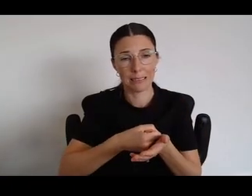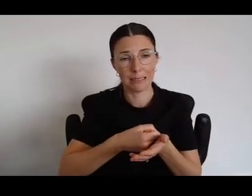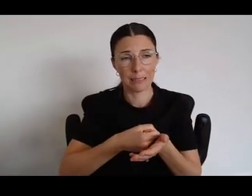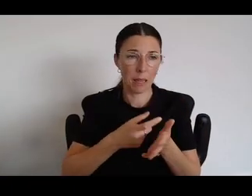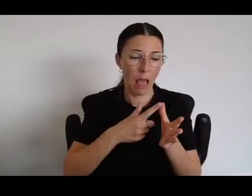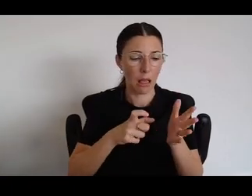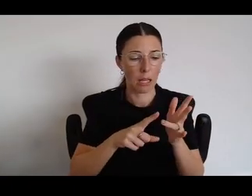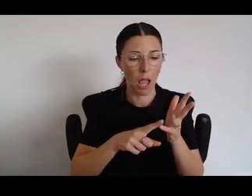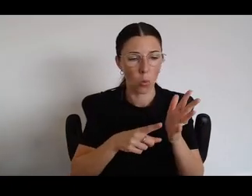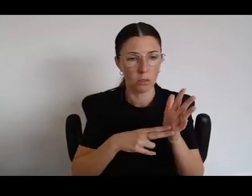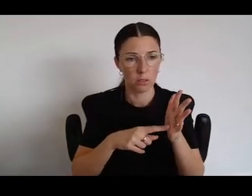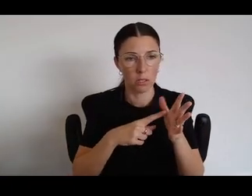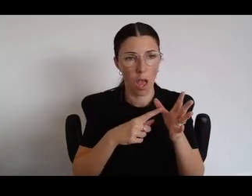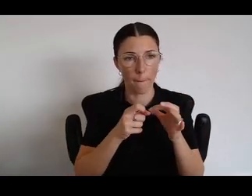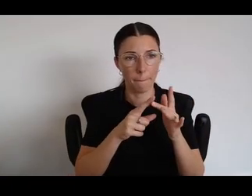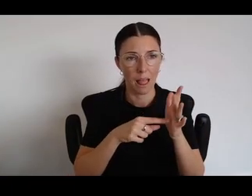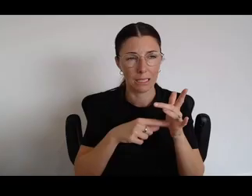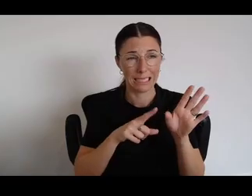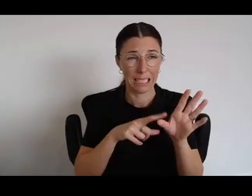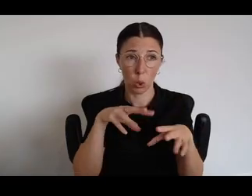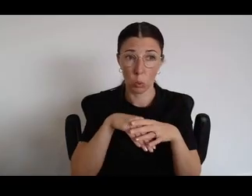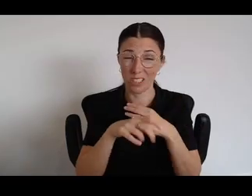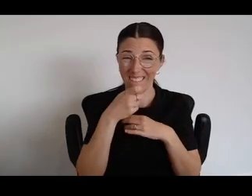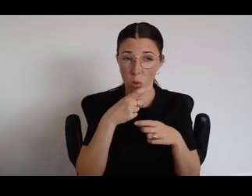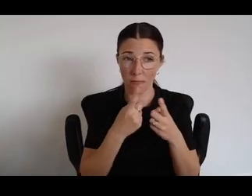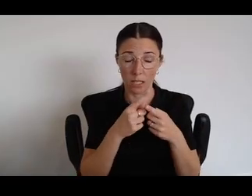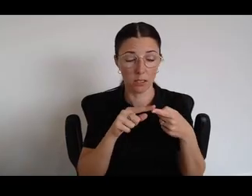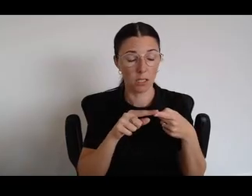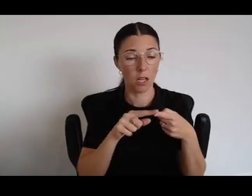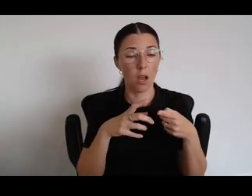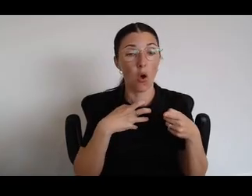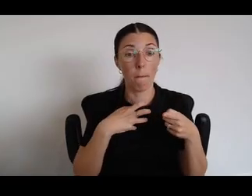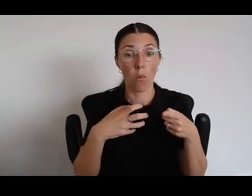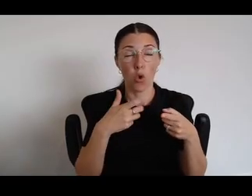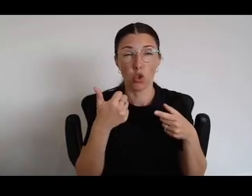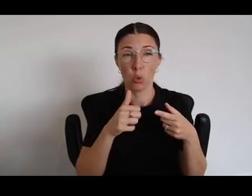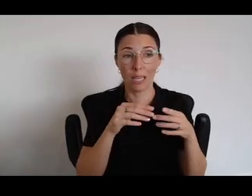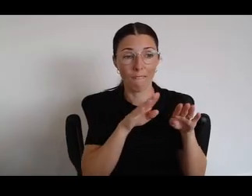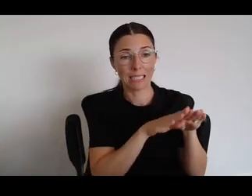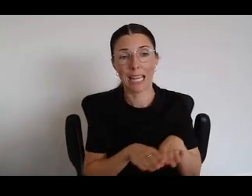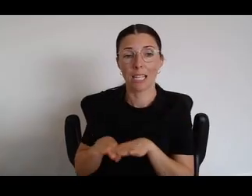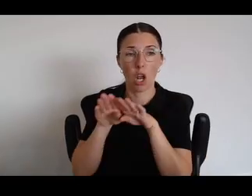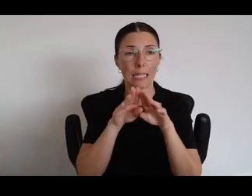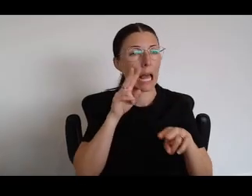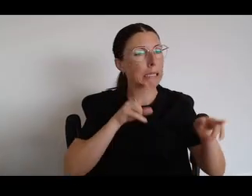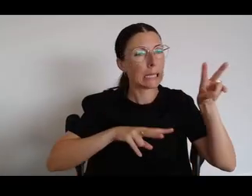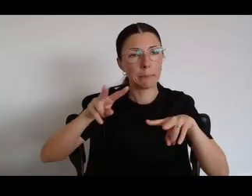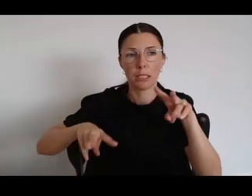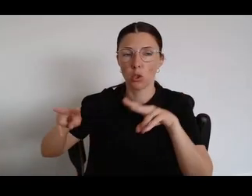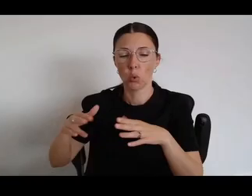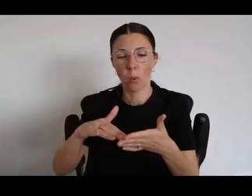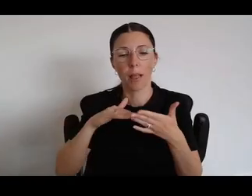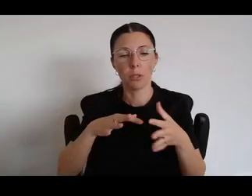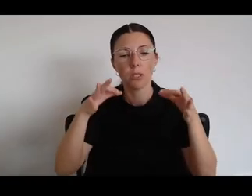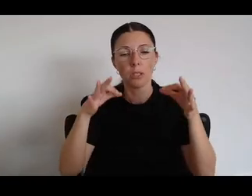is the increasing use of standardized assessments to decide what the kids do in a school or how the school